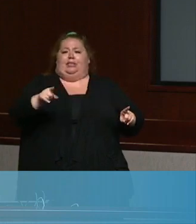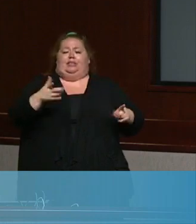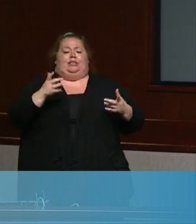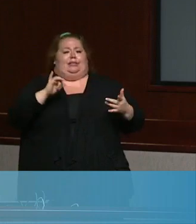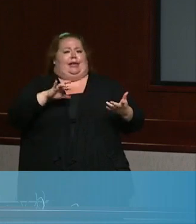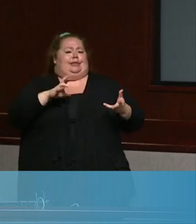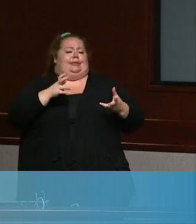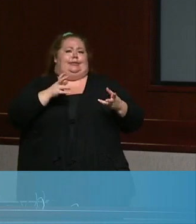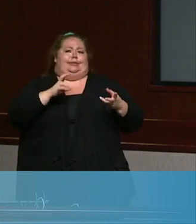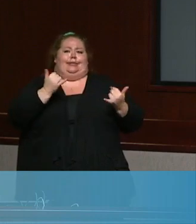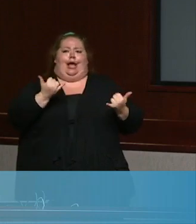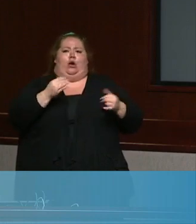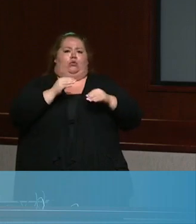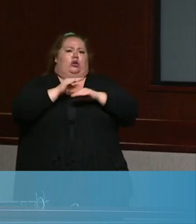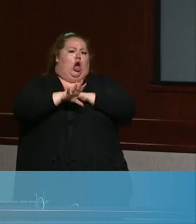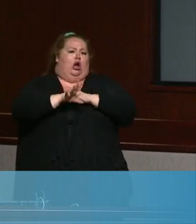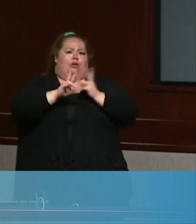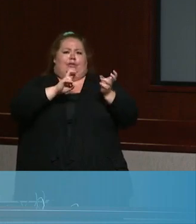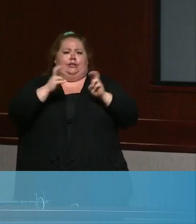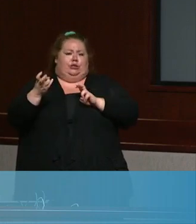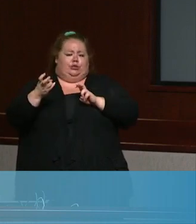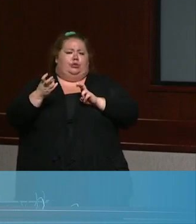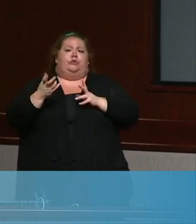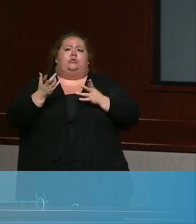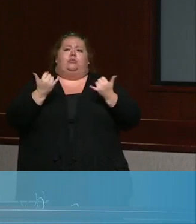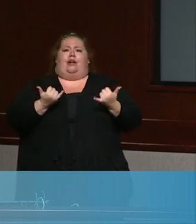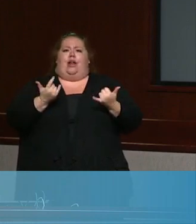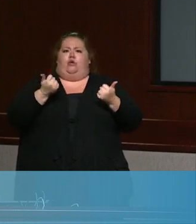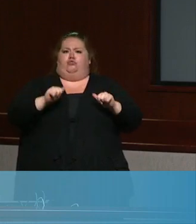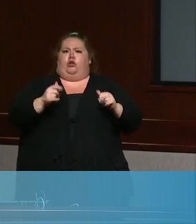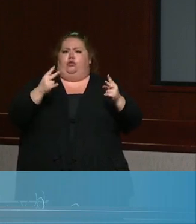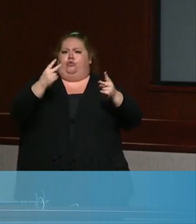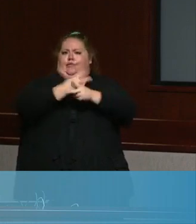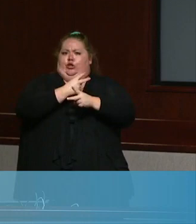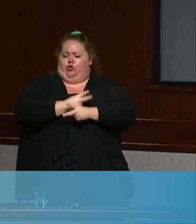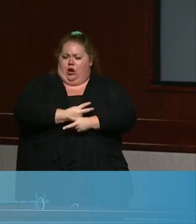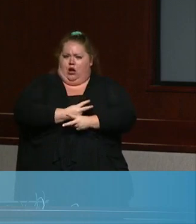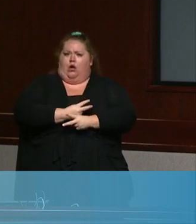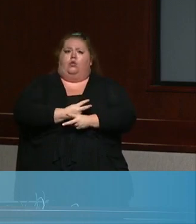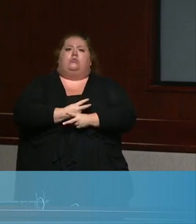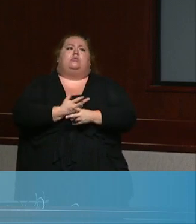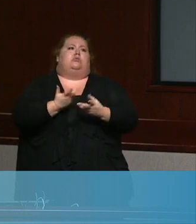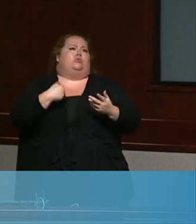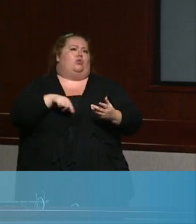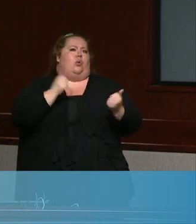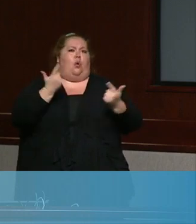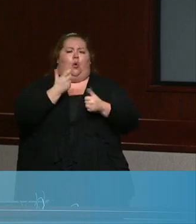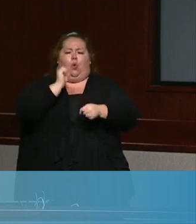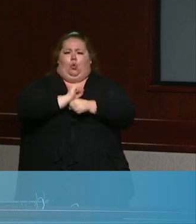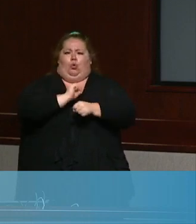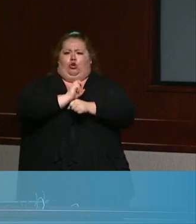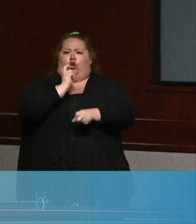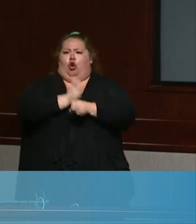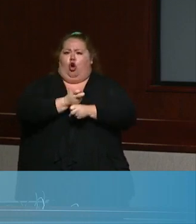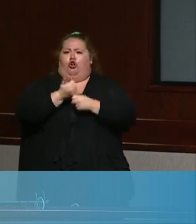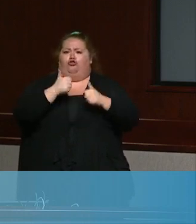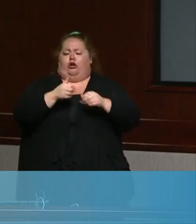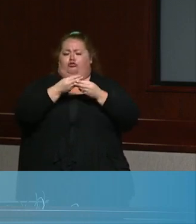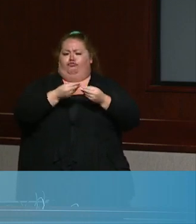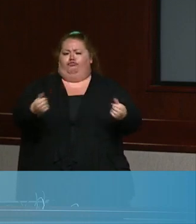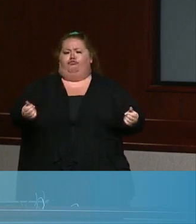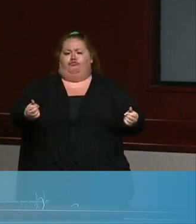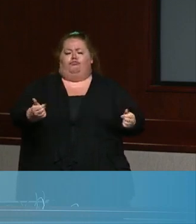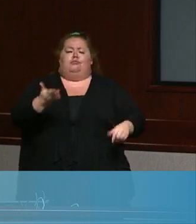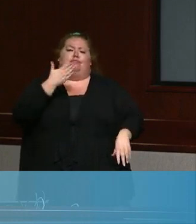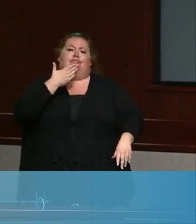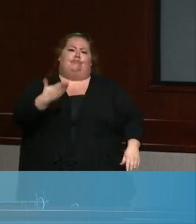many years. So they are working through it, we are working through it, everybody is working as hard as they can to make this communication as seamless as possible.